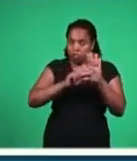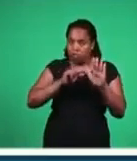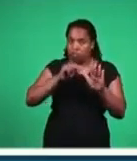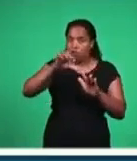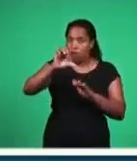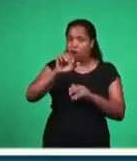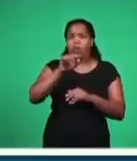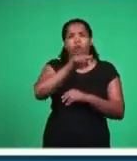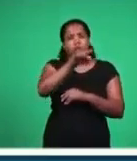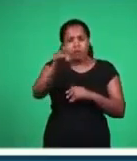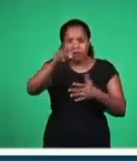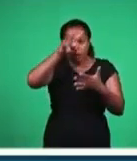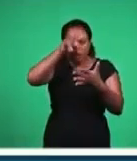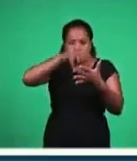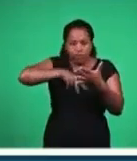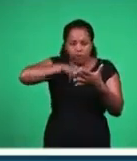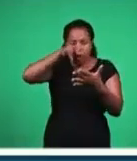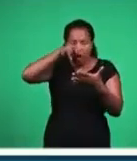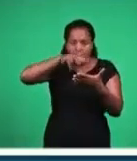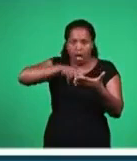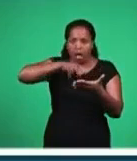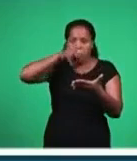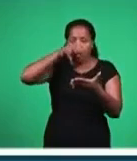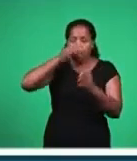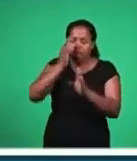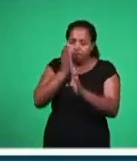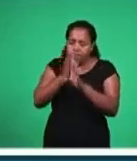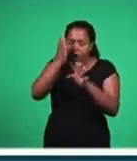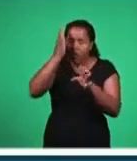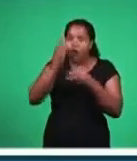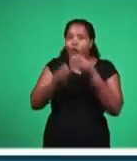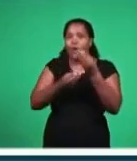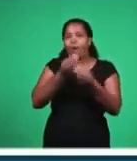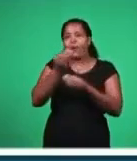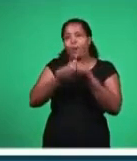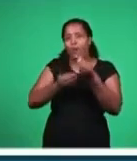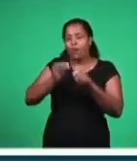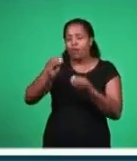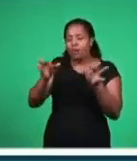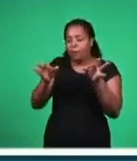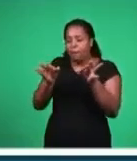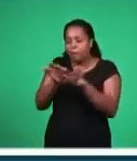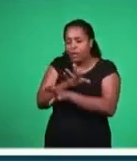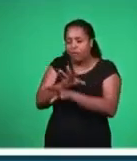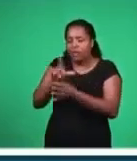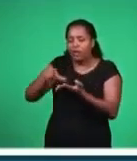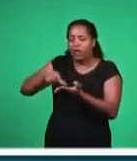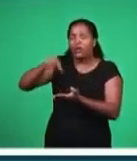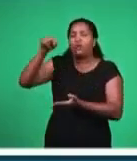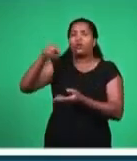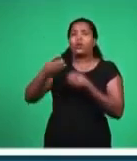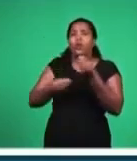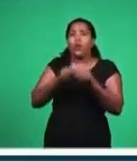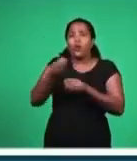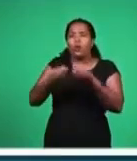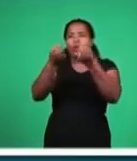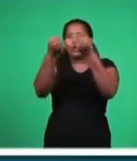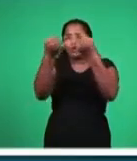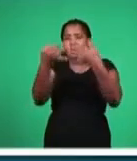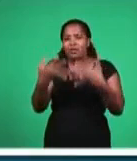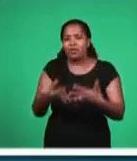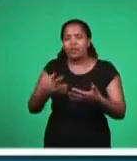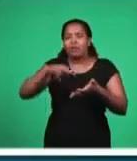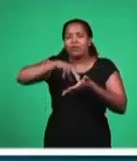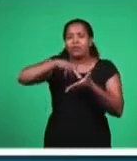9. So let's read the text and identify how the resurrection is defined. So how does